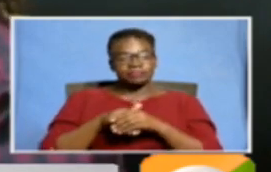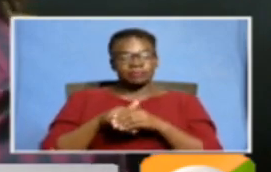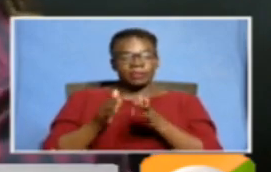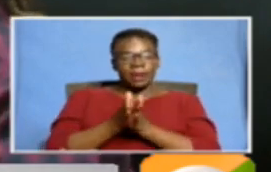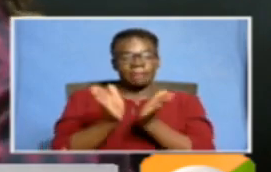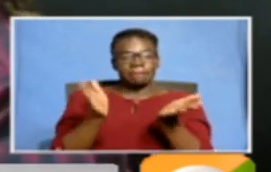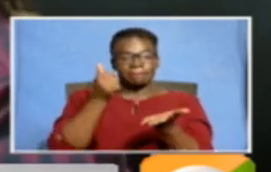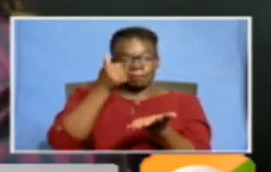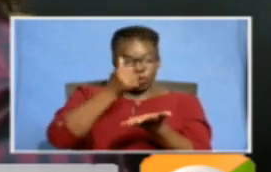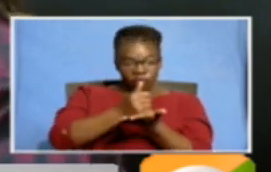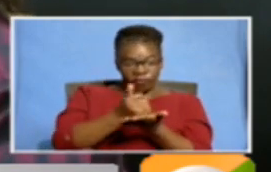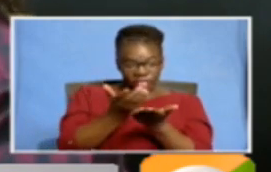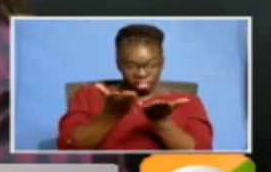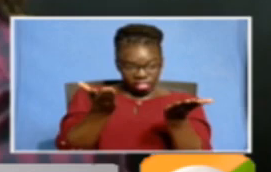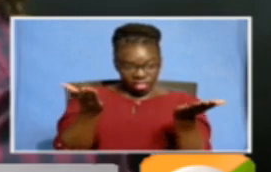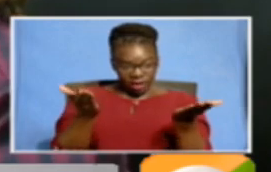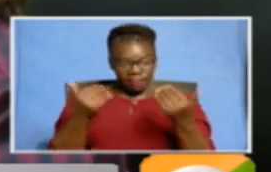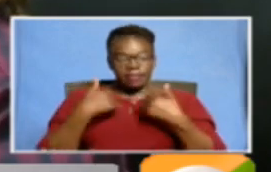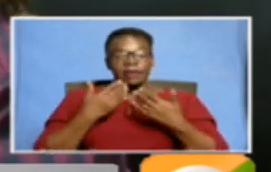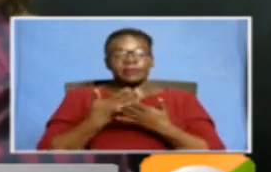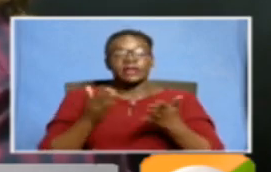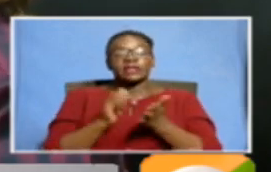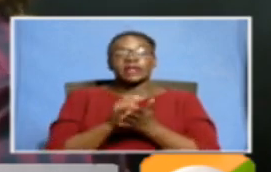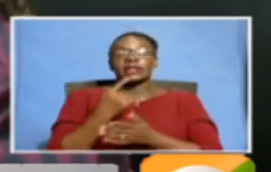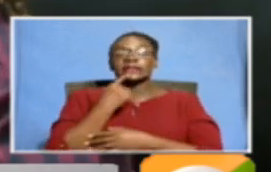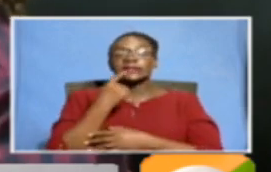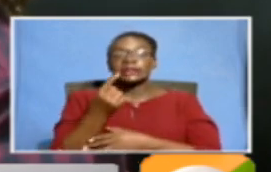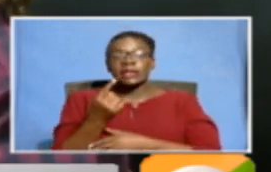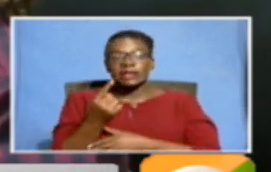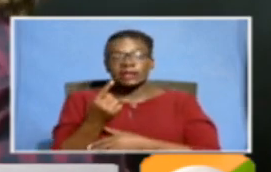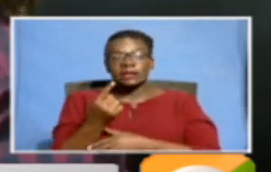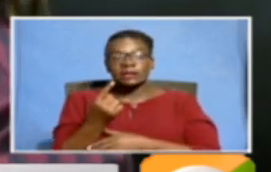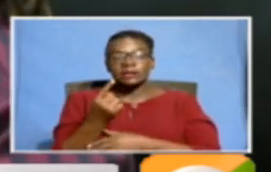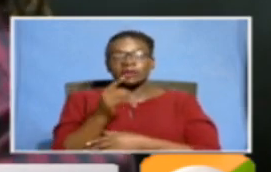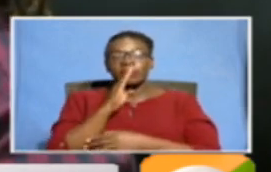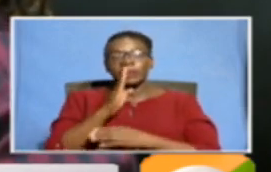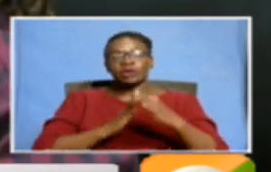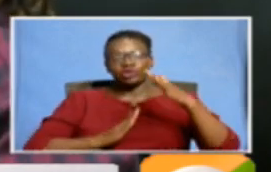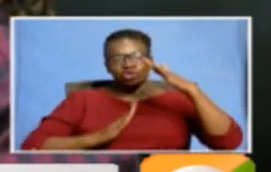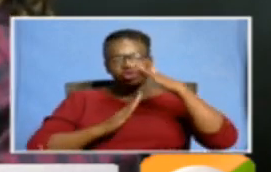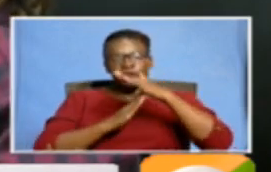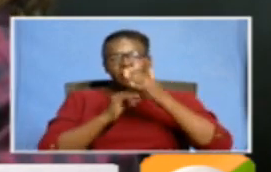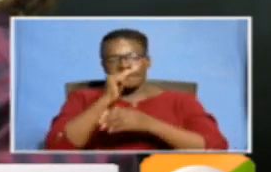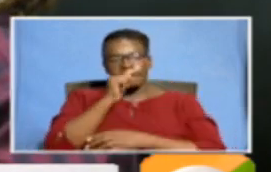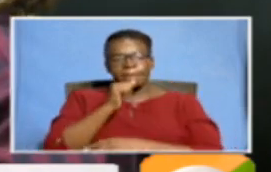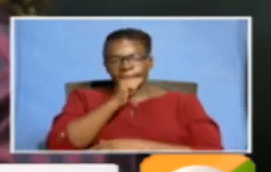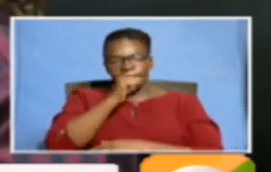offices, there are things that are said to be top secret.